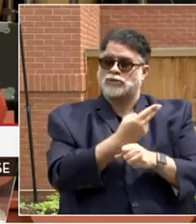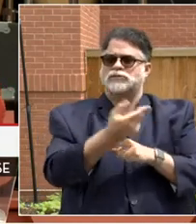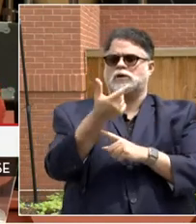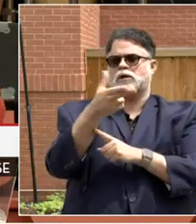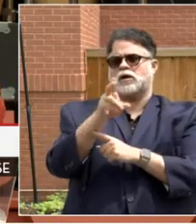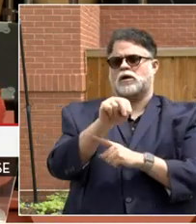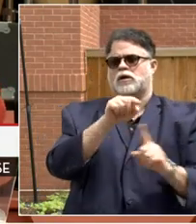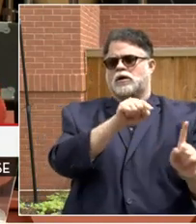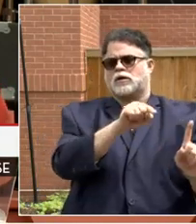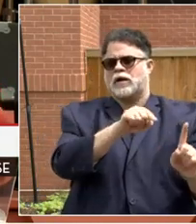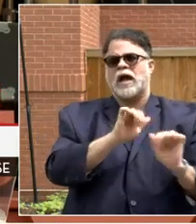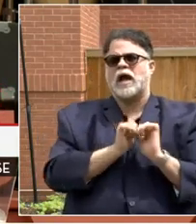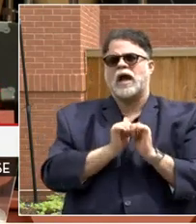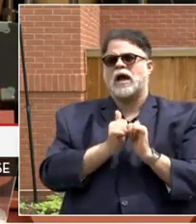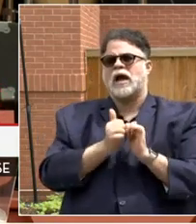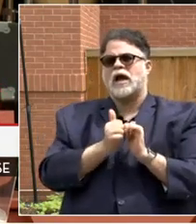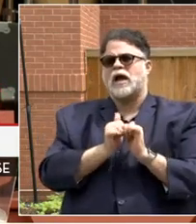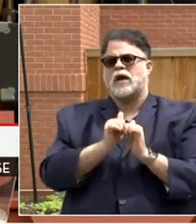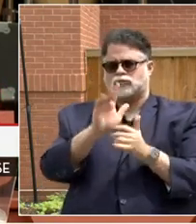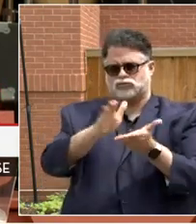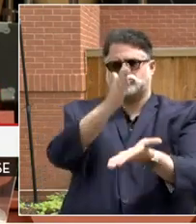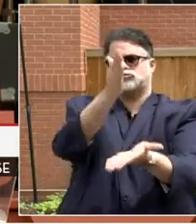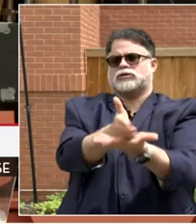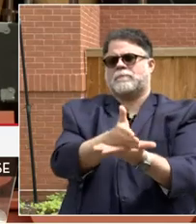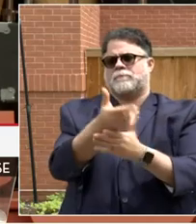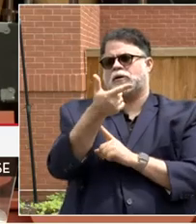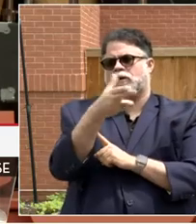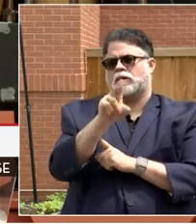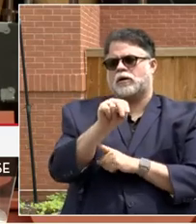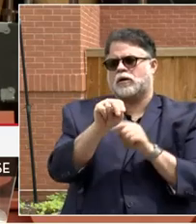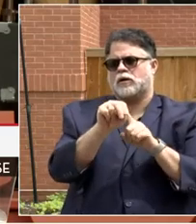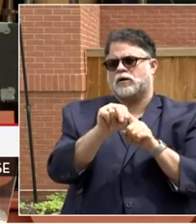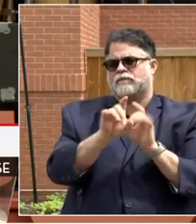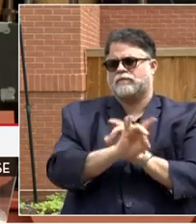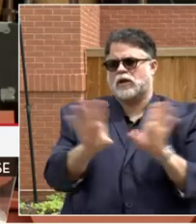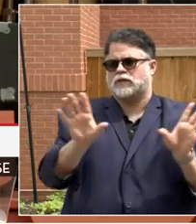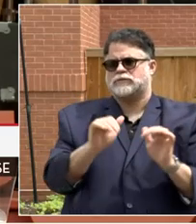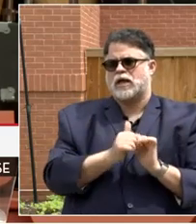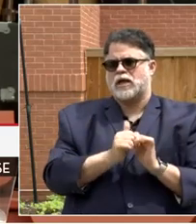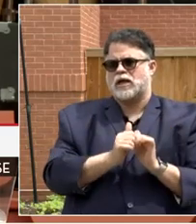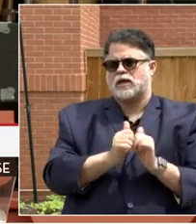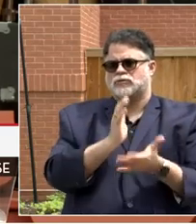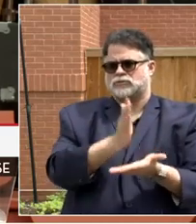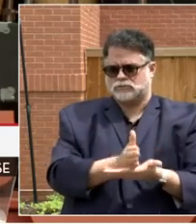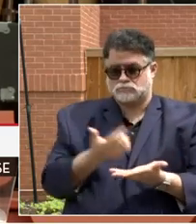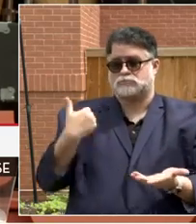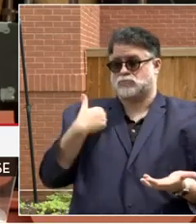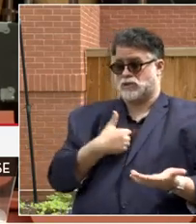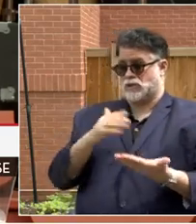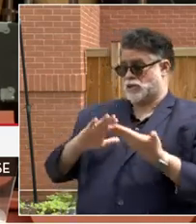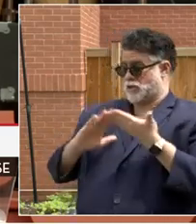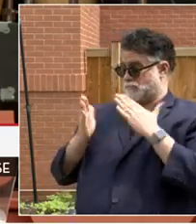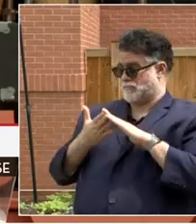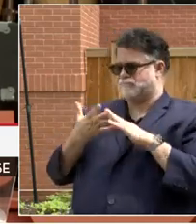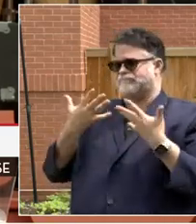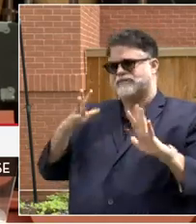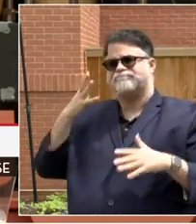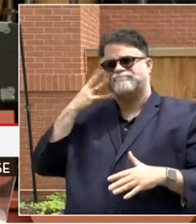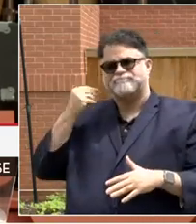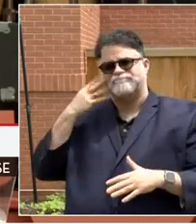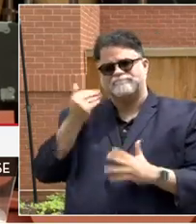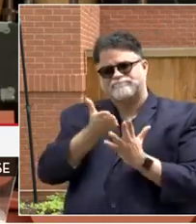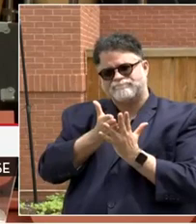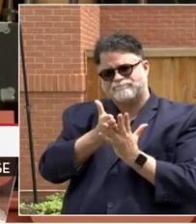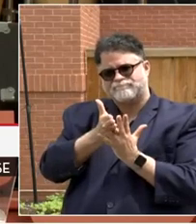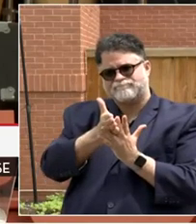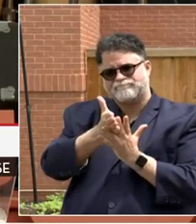violence. We, of course, in our city have been experiencing the same troubling trend that we've seen